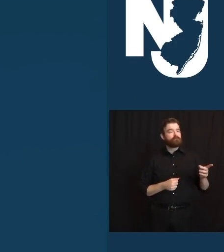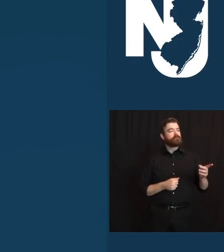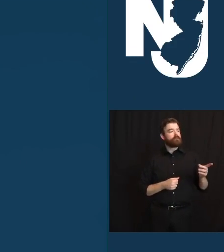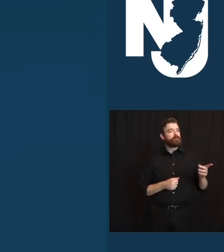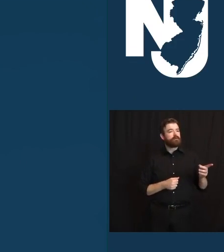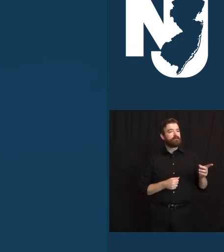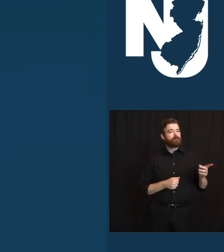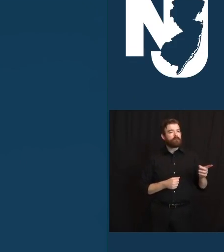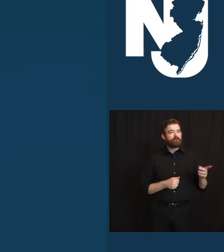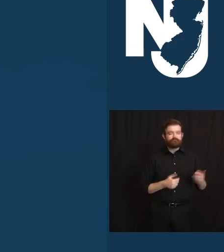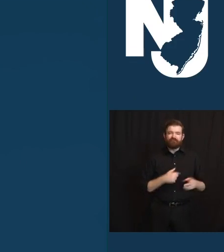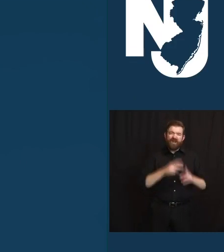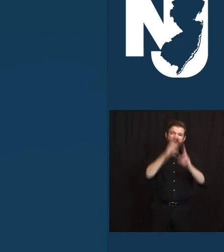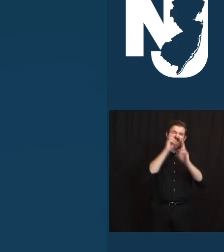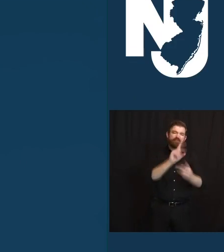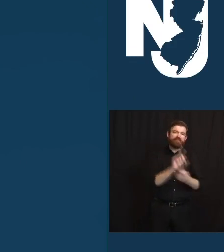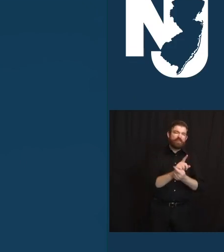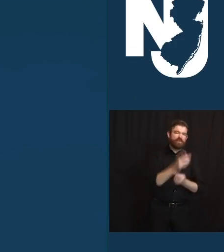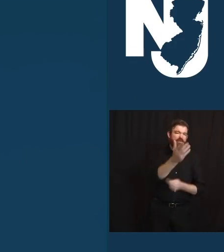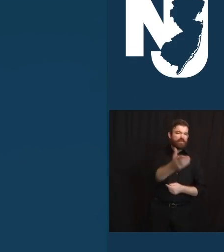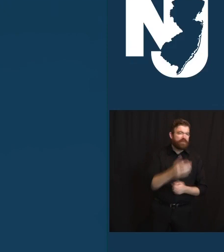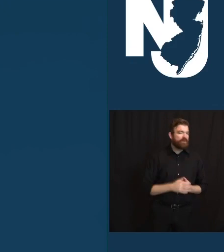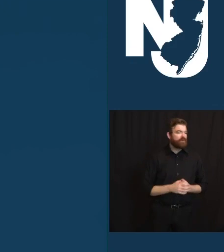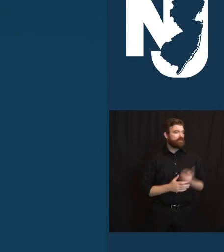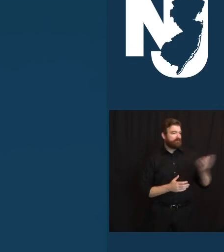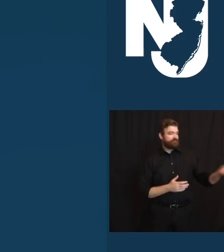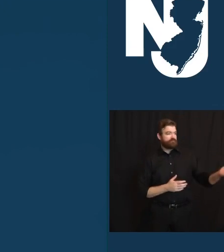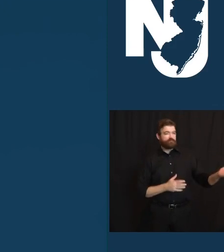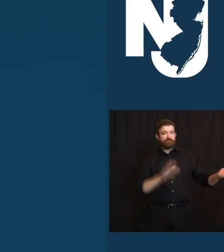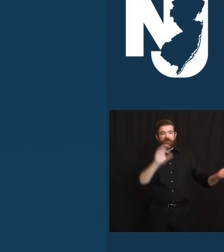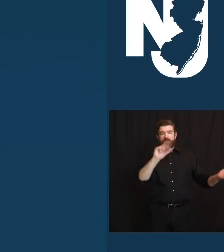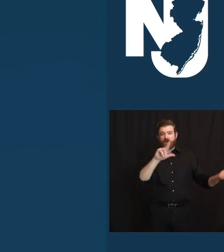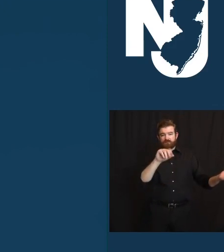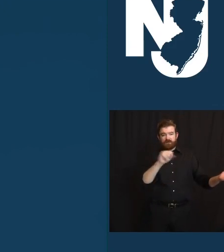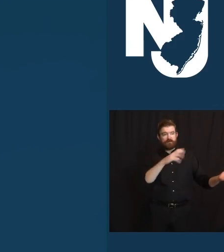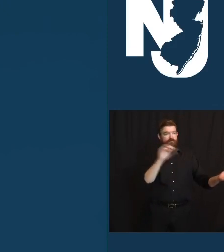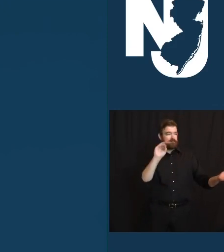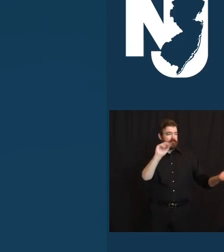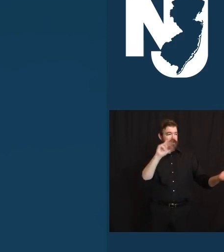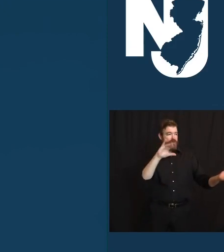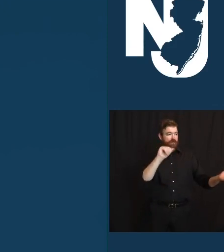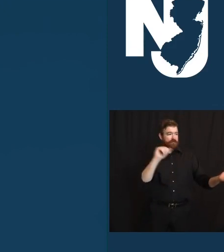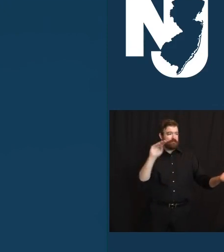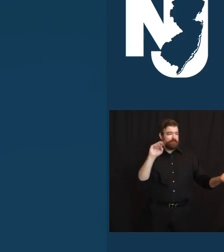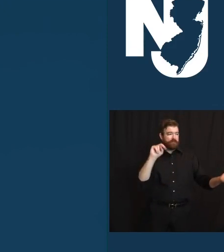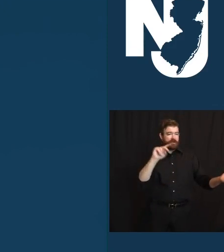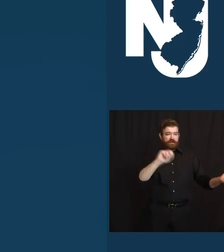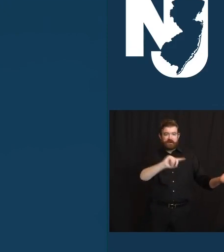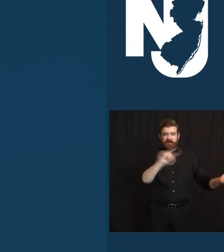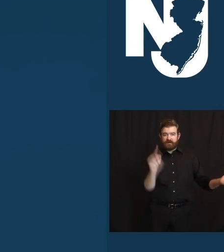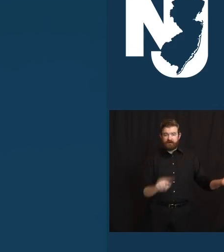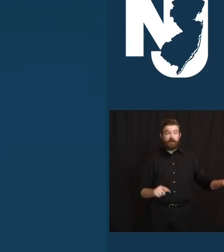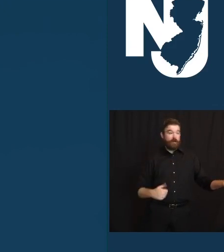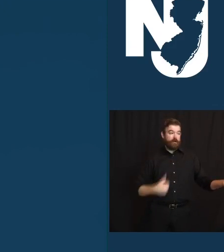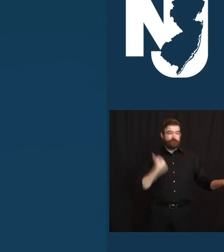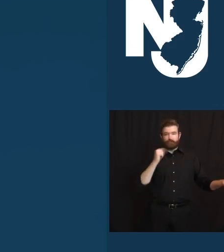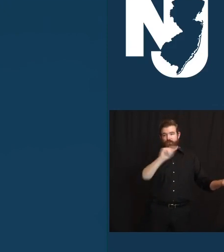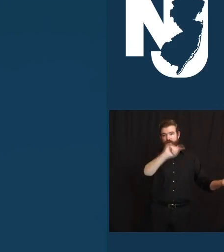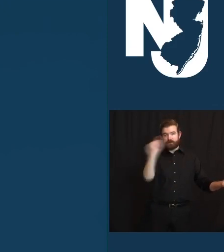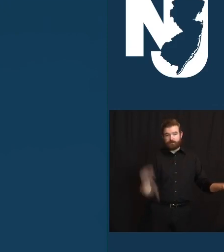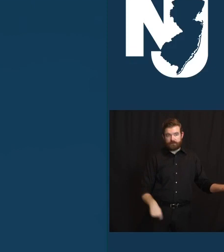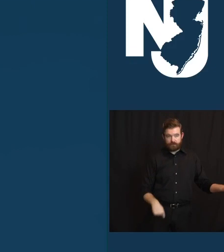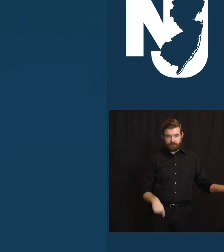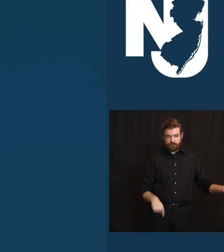to meet you. So again, this is Carlos and Maria Mendez. They were both residents of Trenton's proud Guatemalan